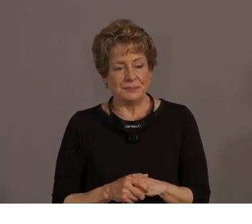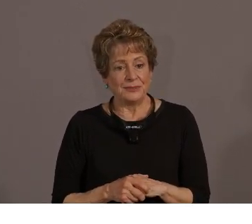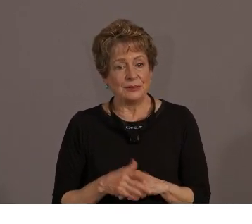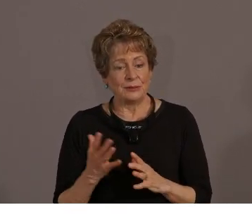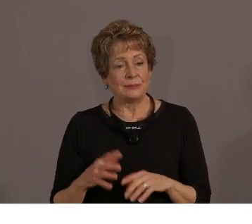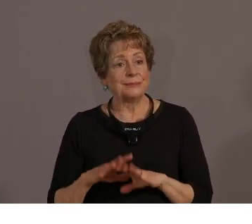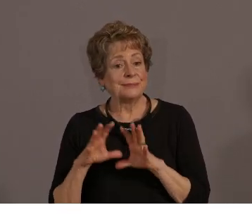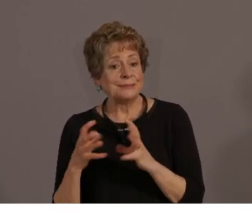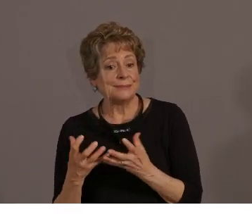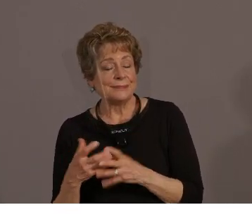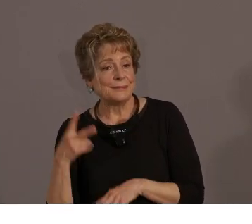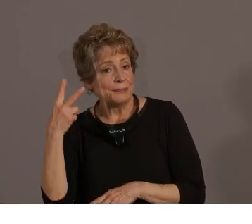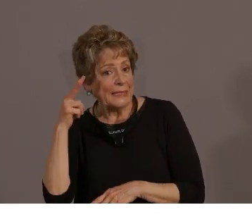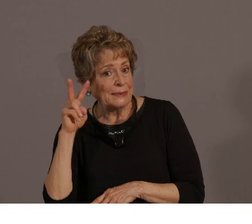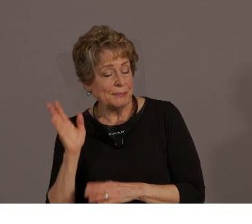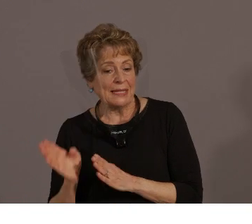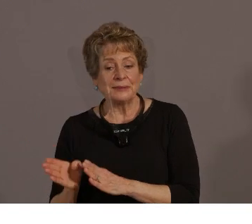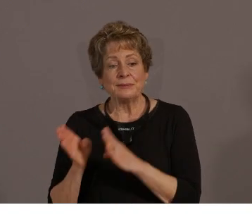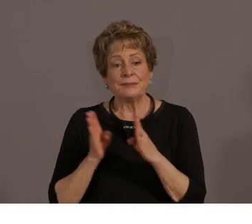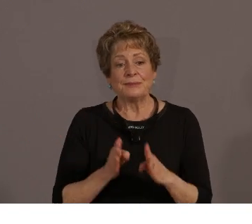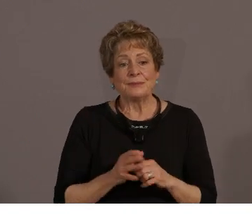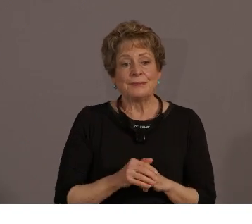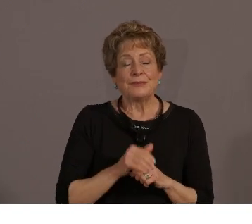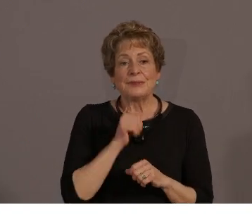our vaccinated individuals.